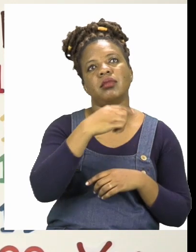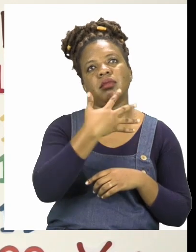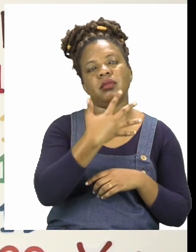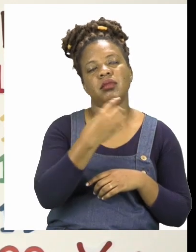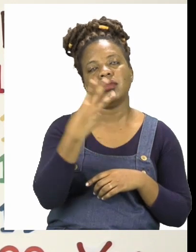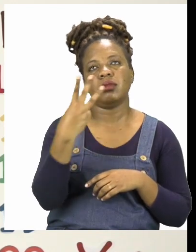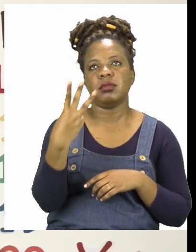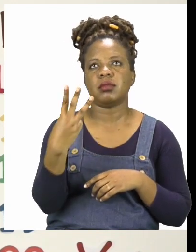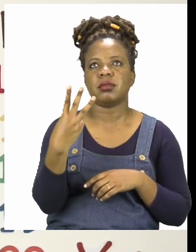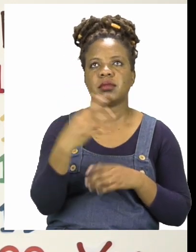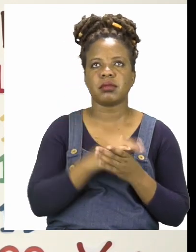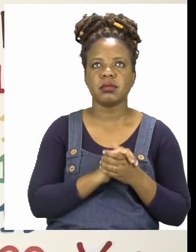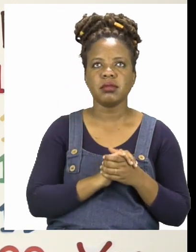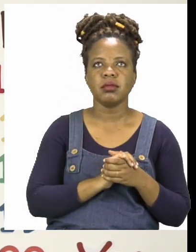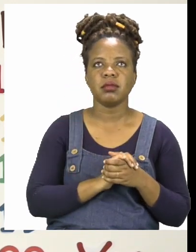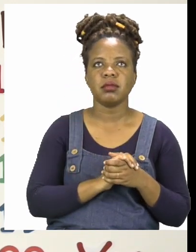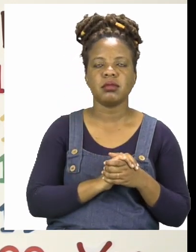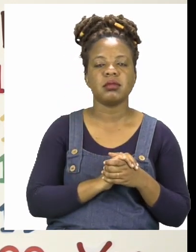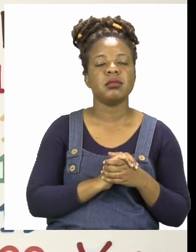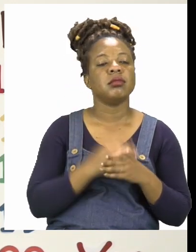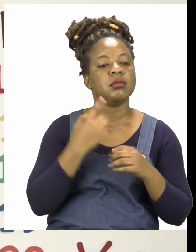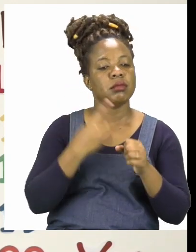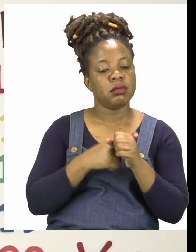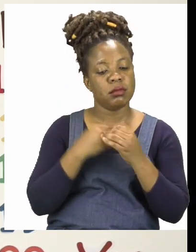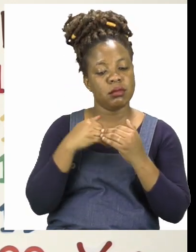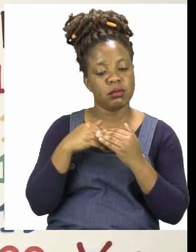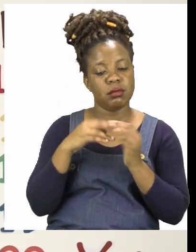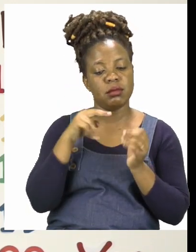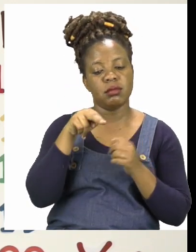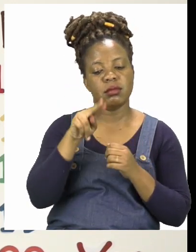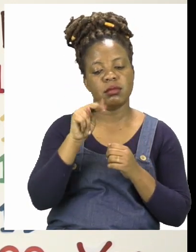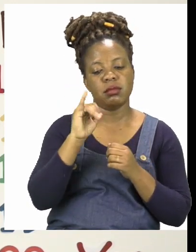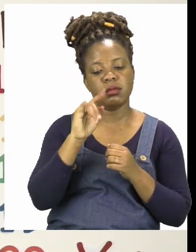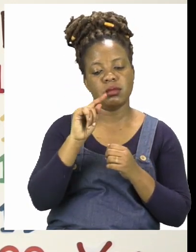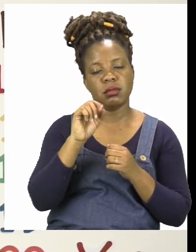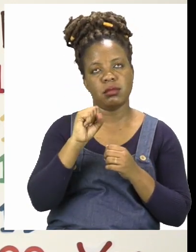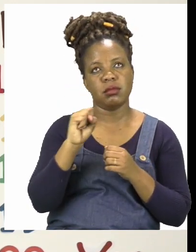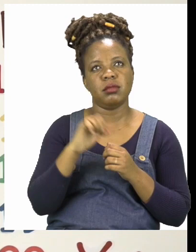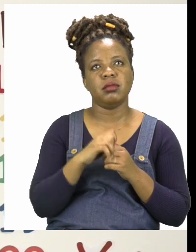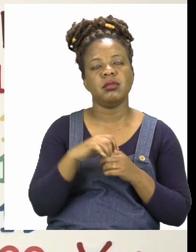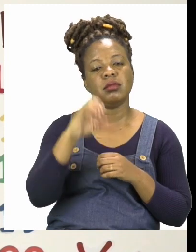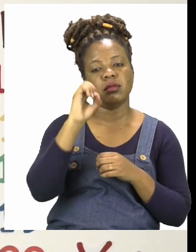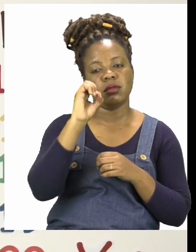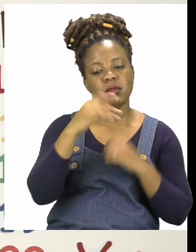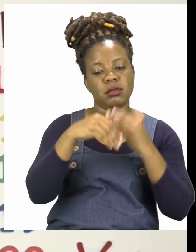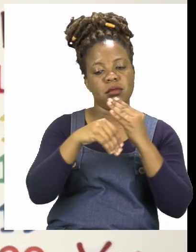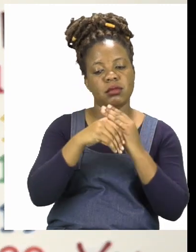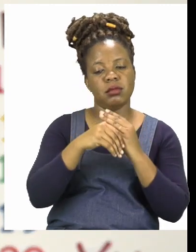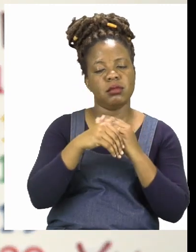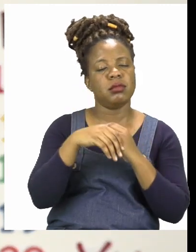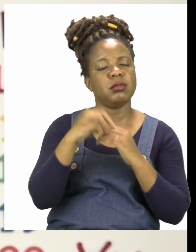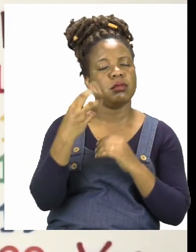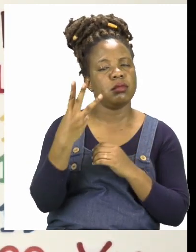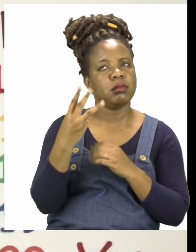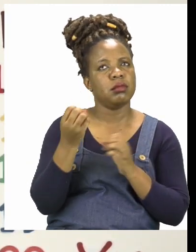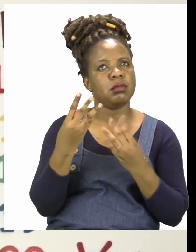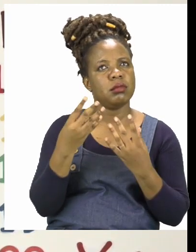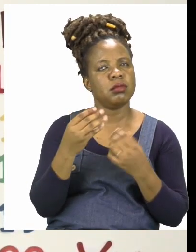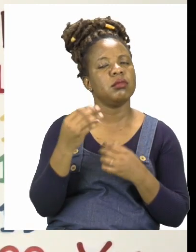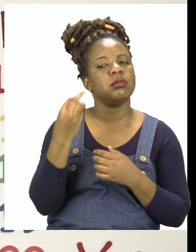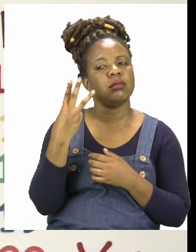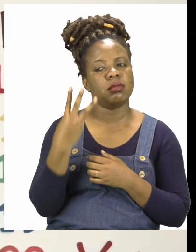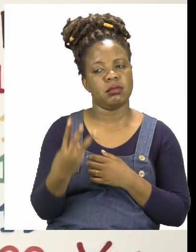53. We will start with our units and we say 0 plus 3 will give us